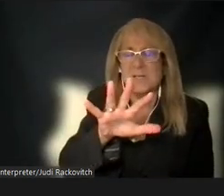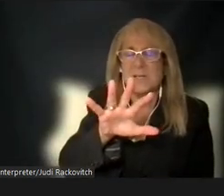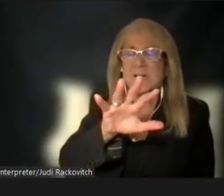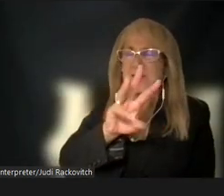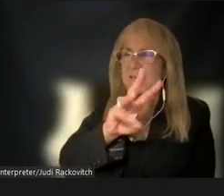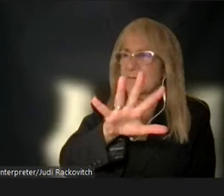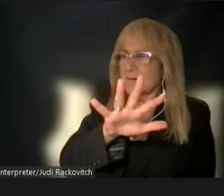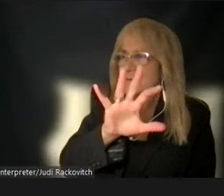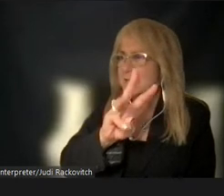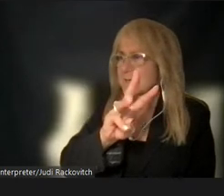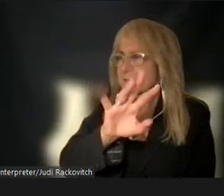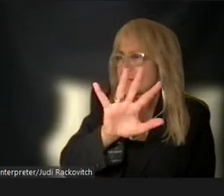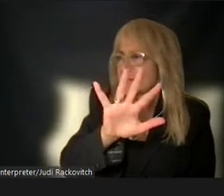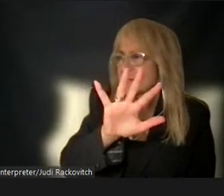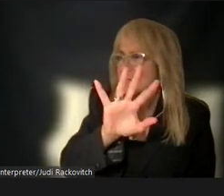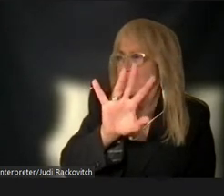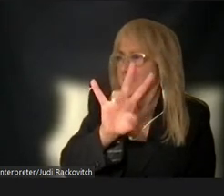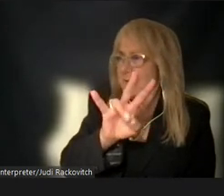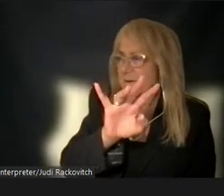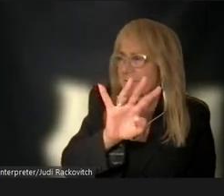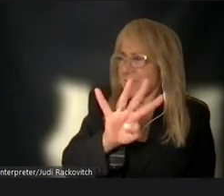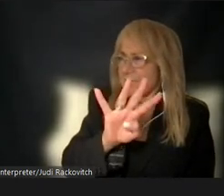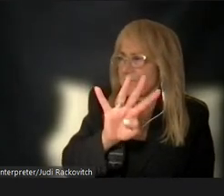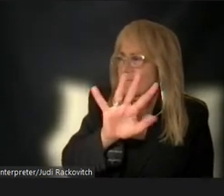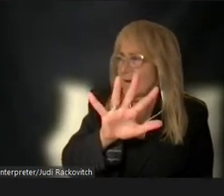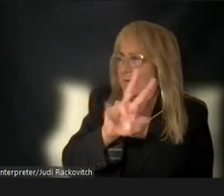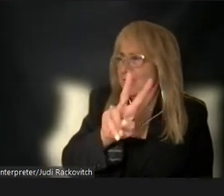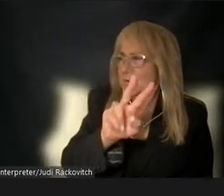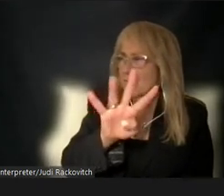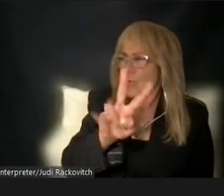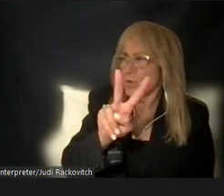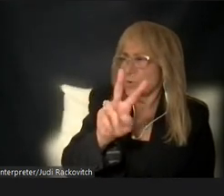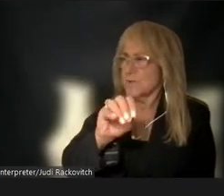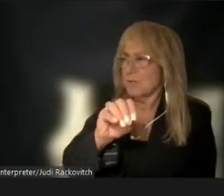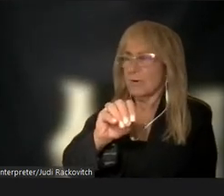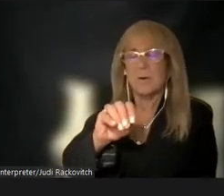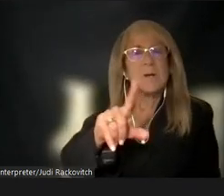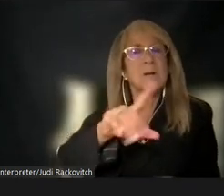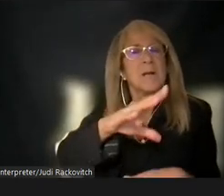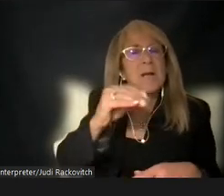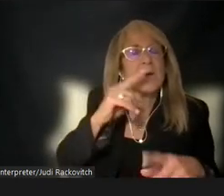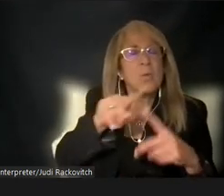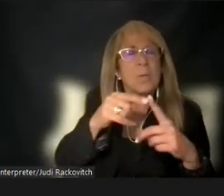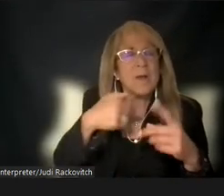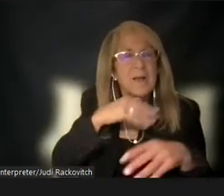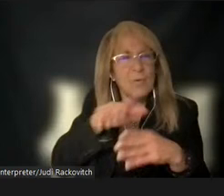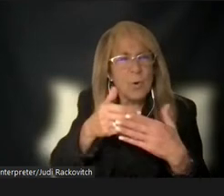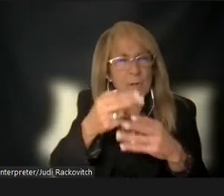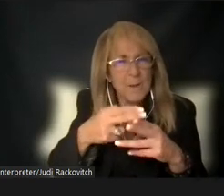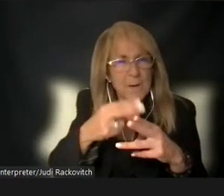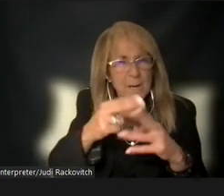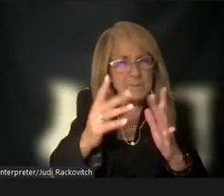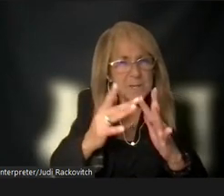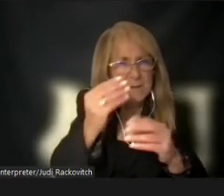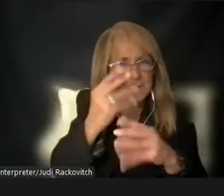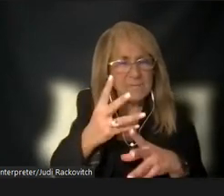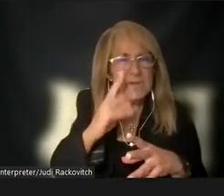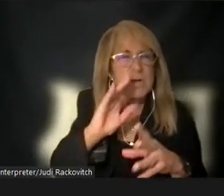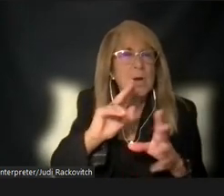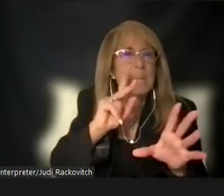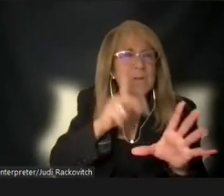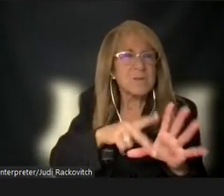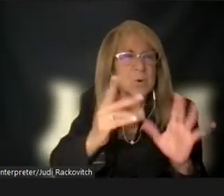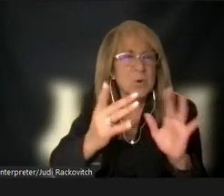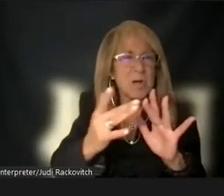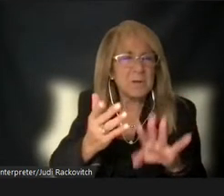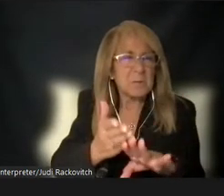The first meeting of this group will convene in November of 2021, and again, once we have all the names and contact information, participants will be contacted in